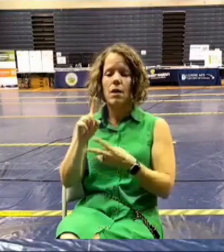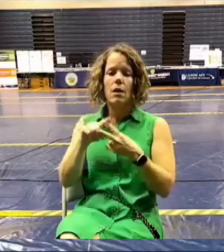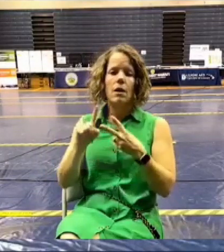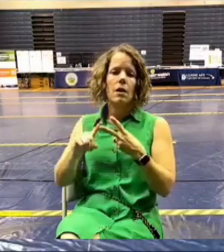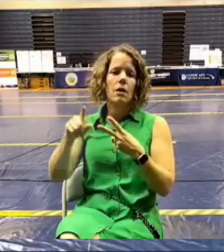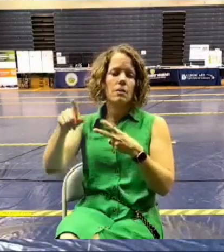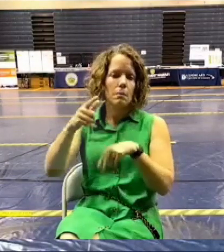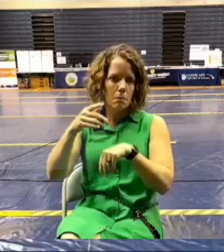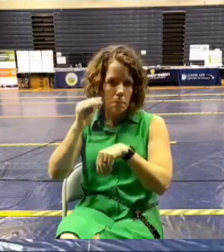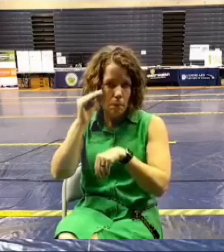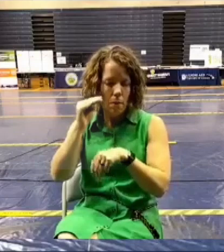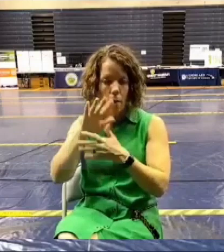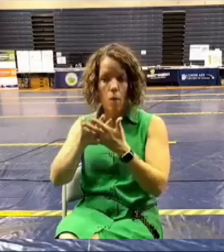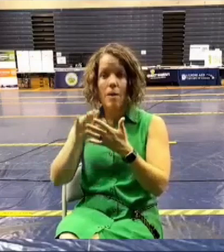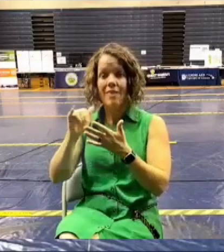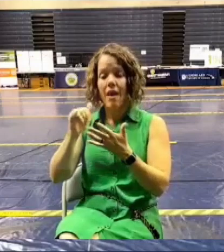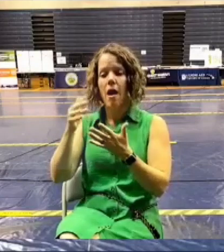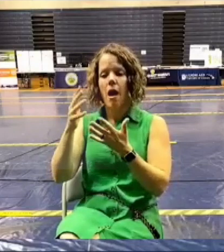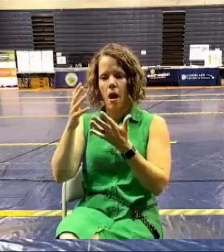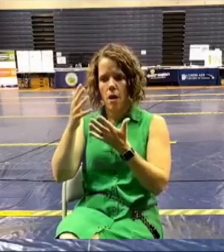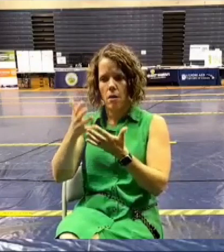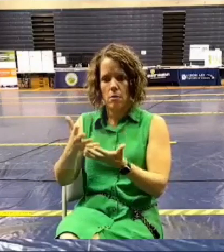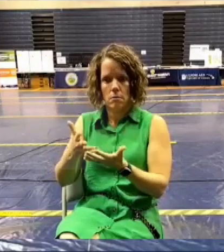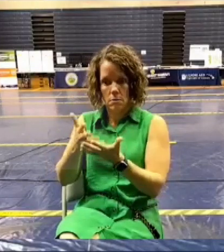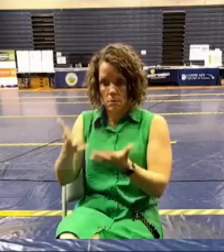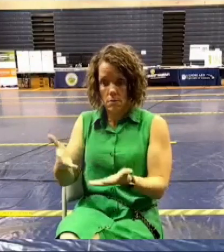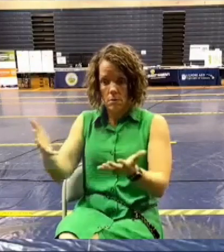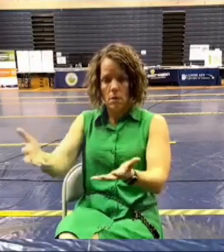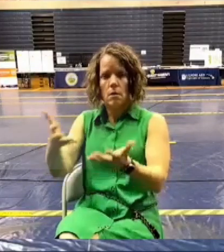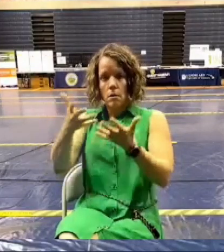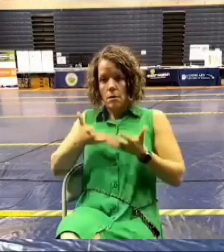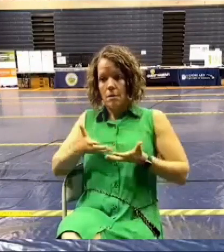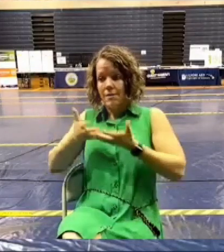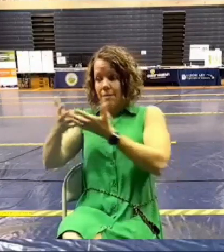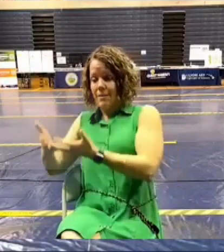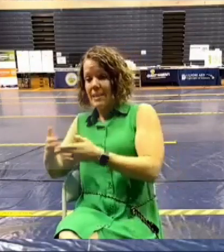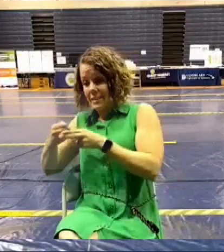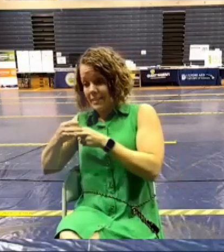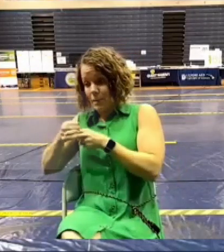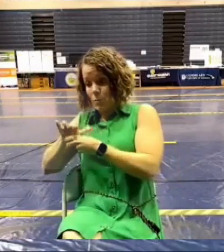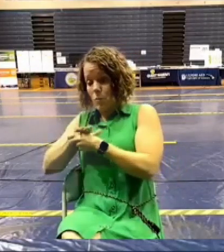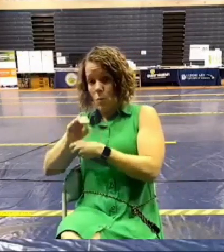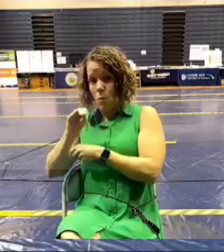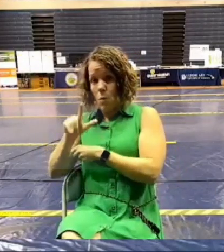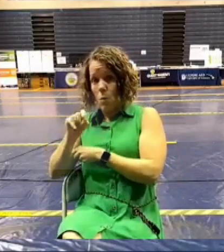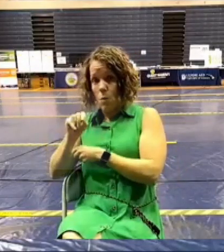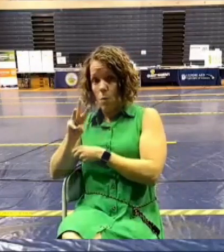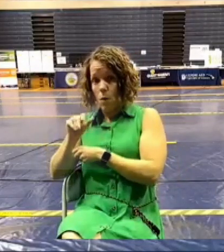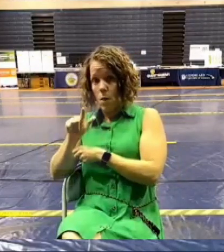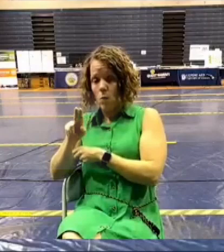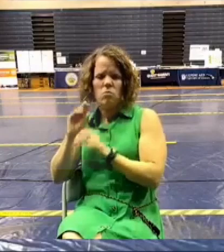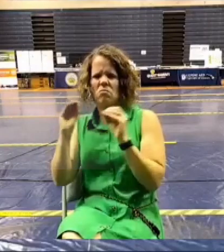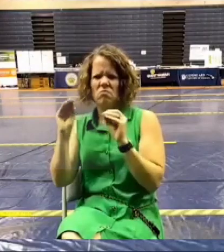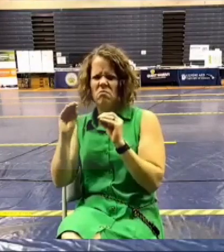that material will be received and processed. So none of that material goes to the TDS.